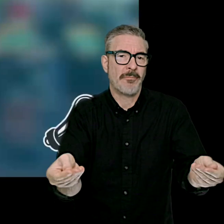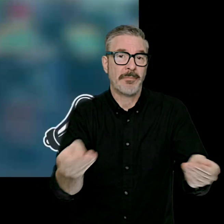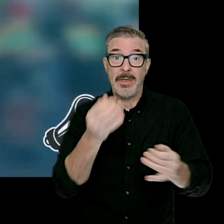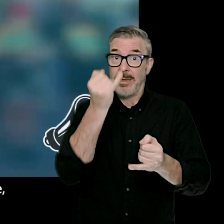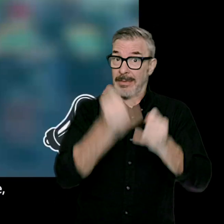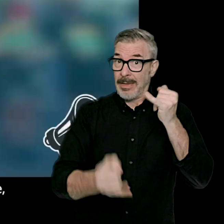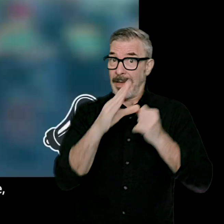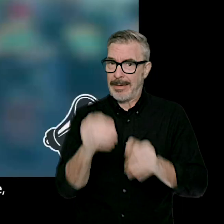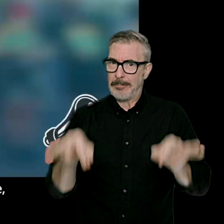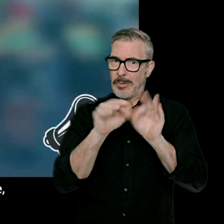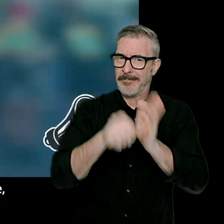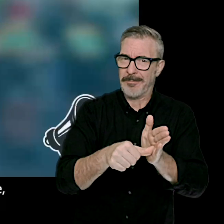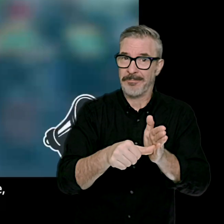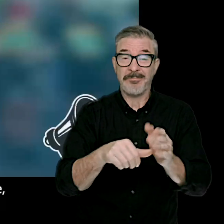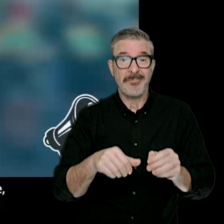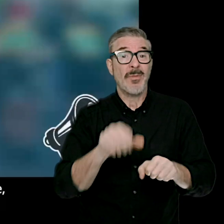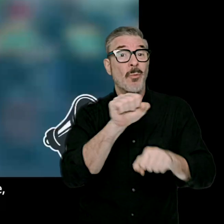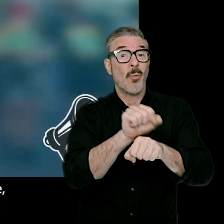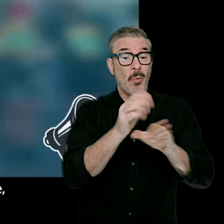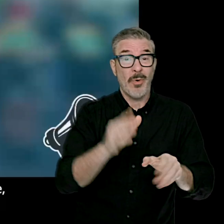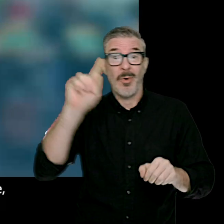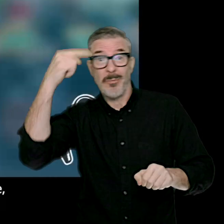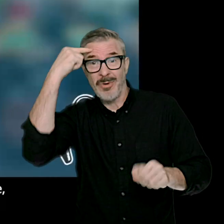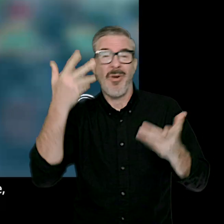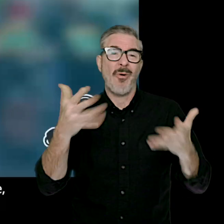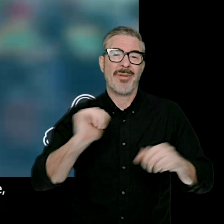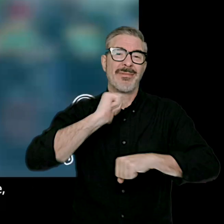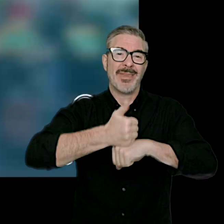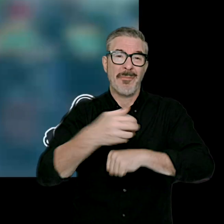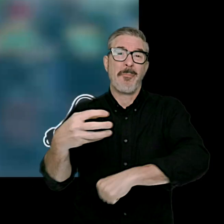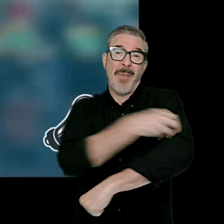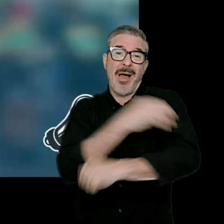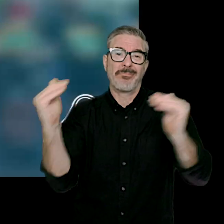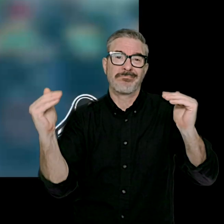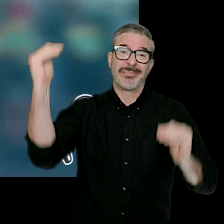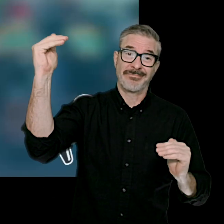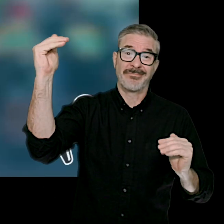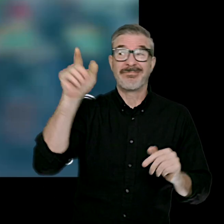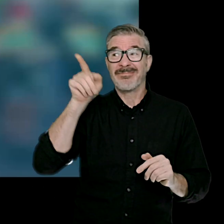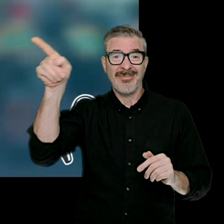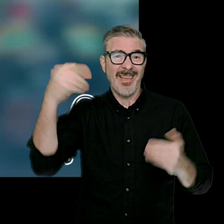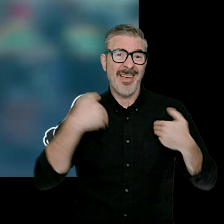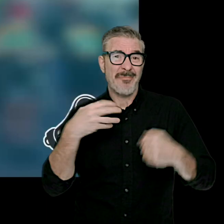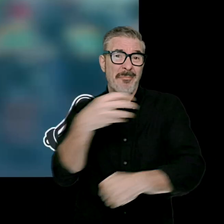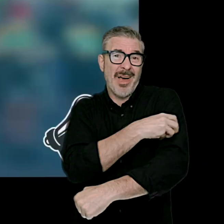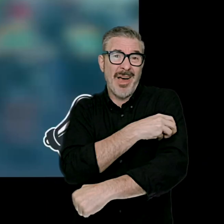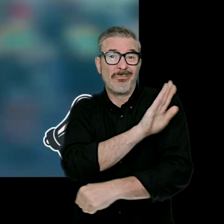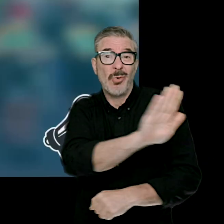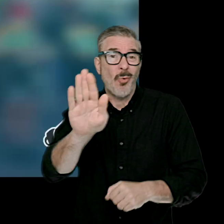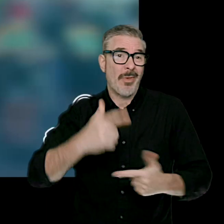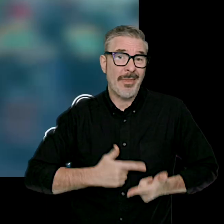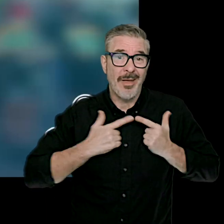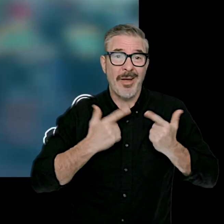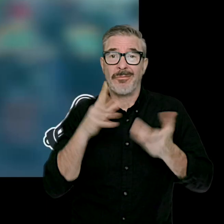workers. They determine so much of your life, including access to income. And it's important that you have the tools to advocate